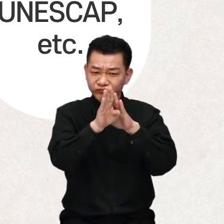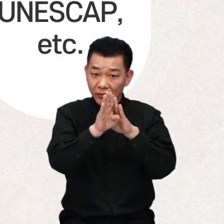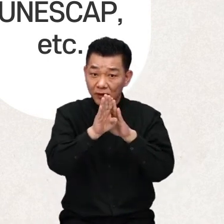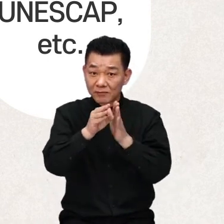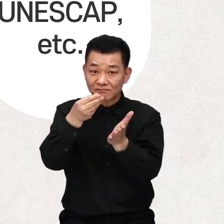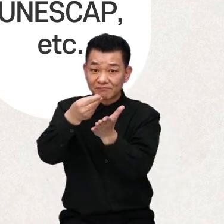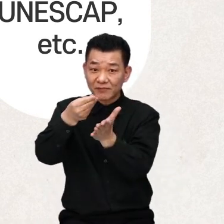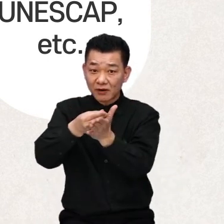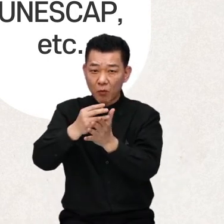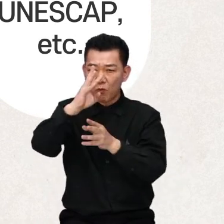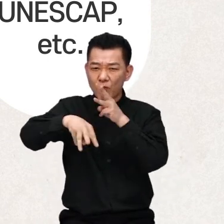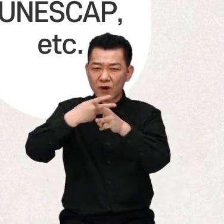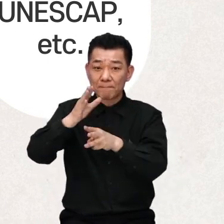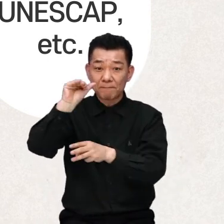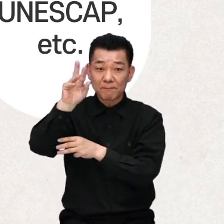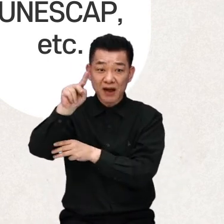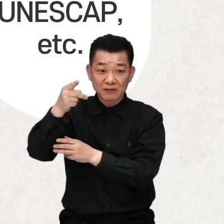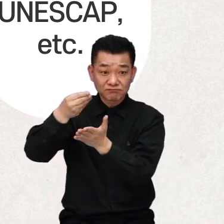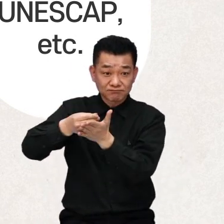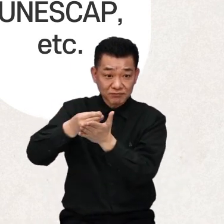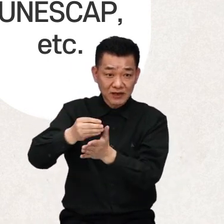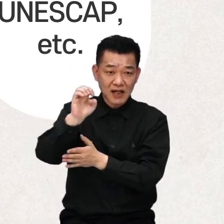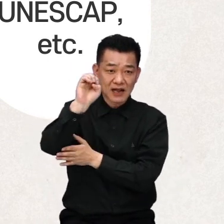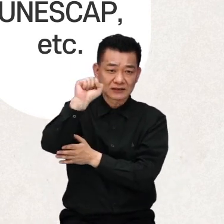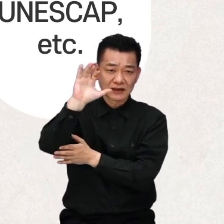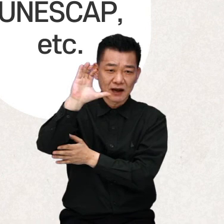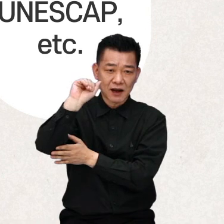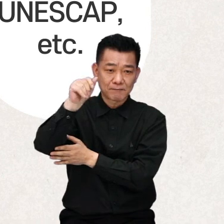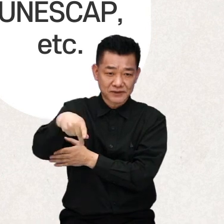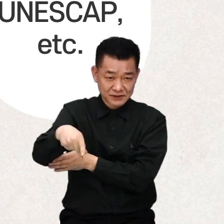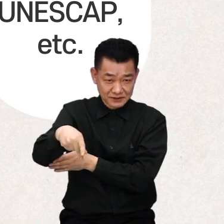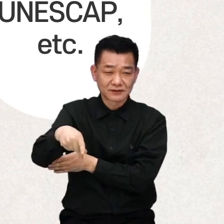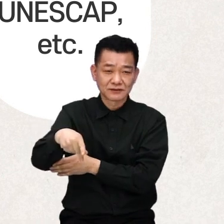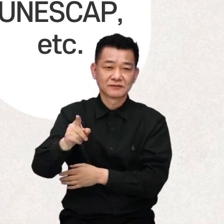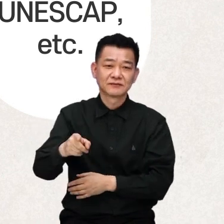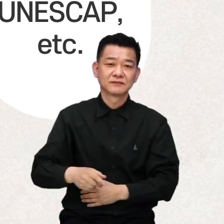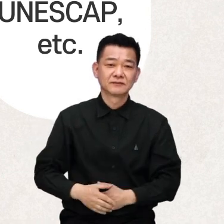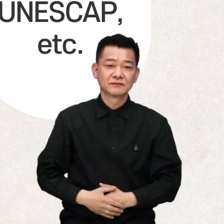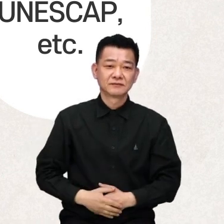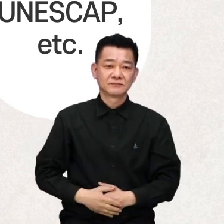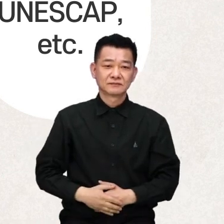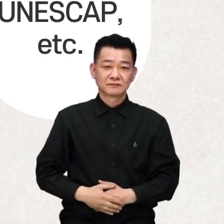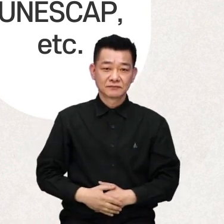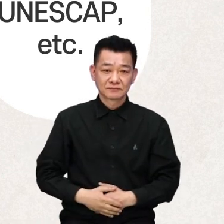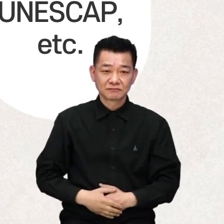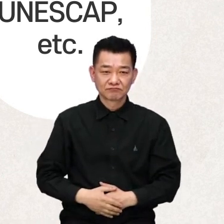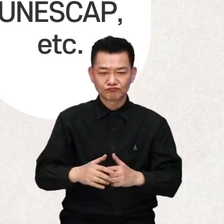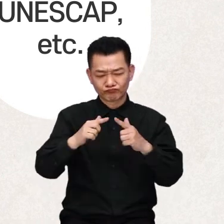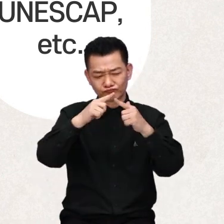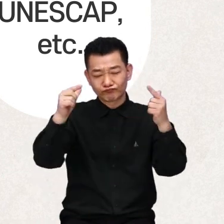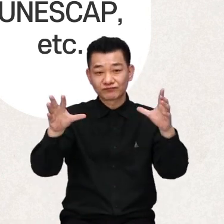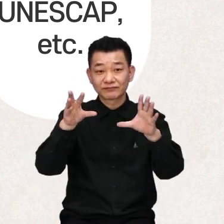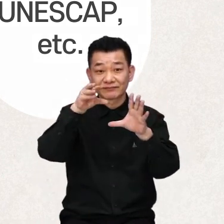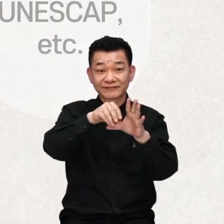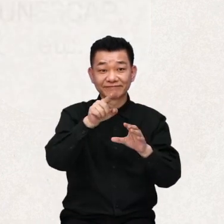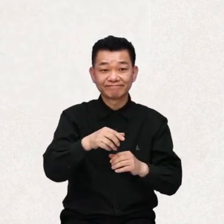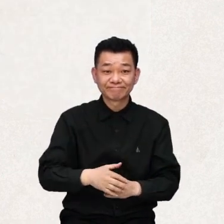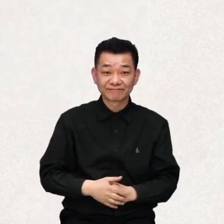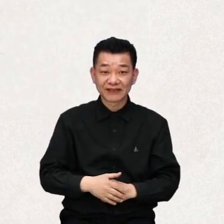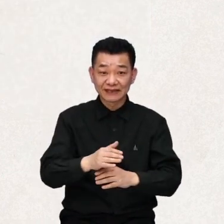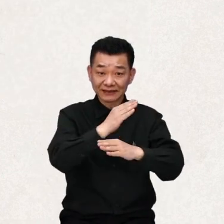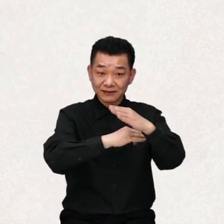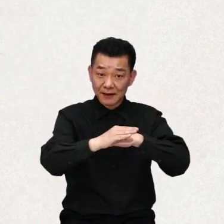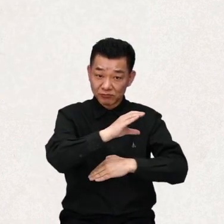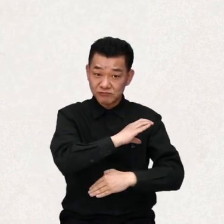and Social Commission for Asia and the Pacific, UNESCOP, etc., for Disability and Development.